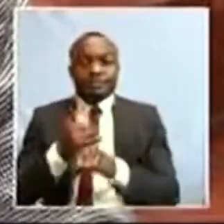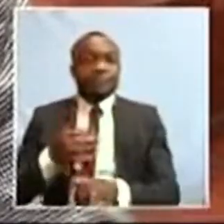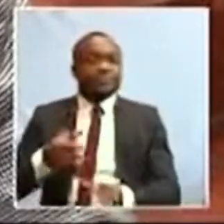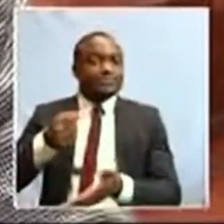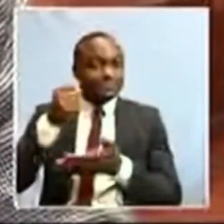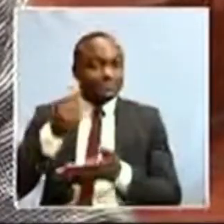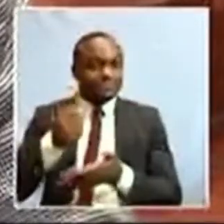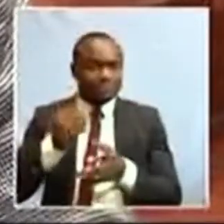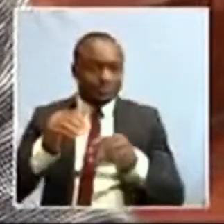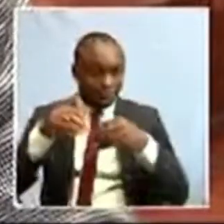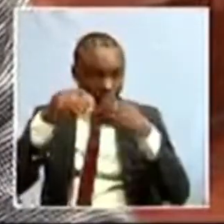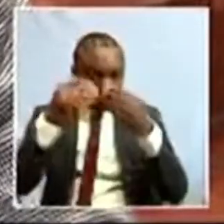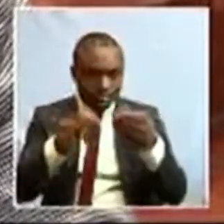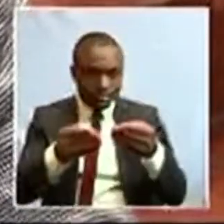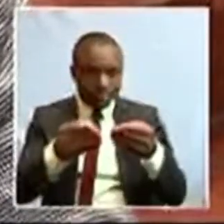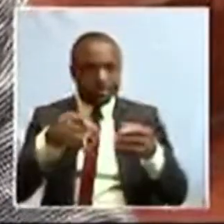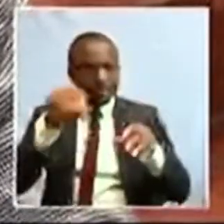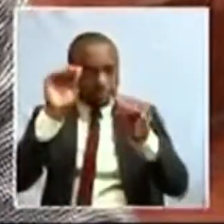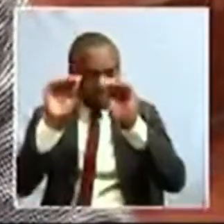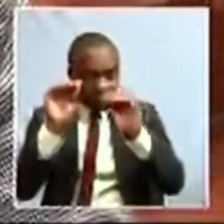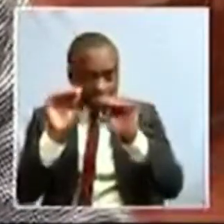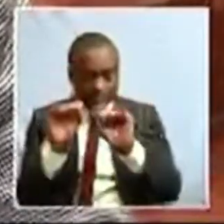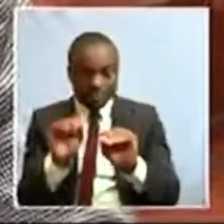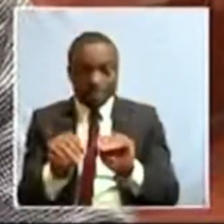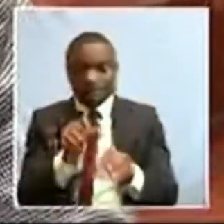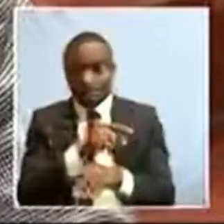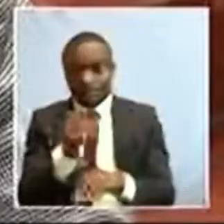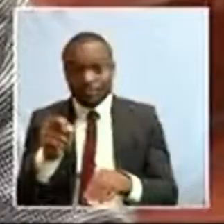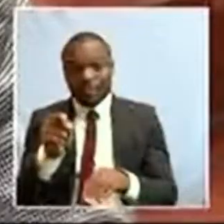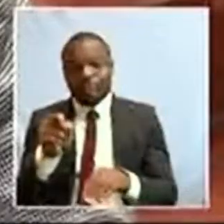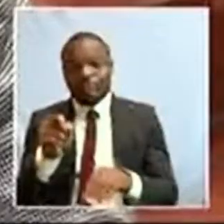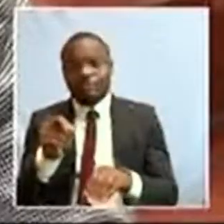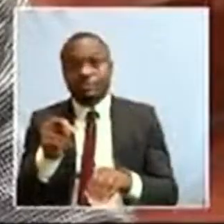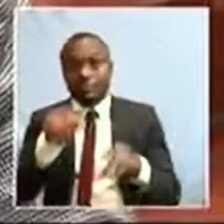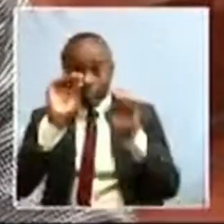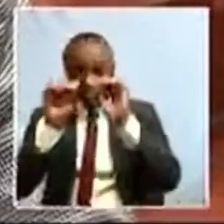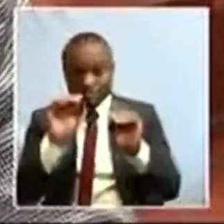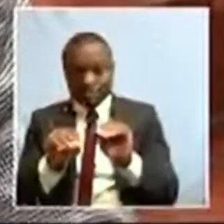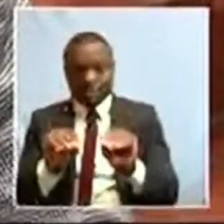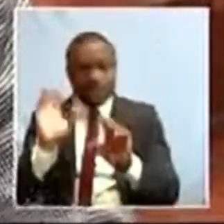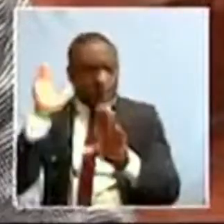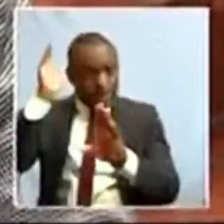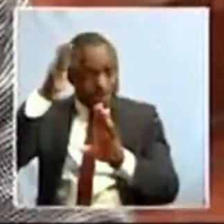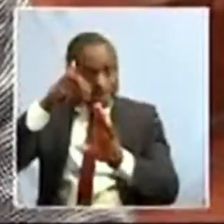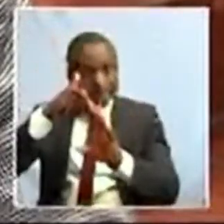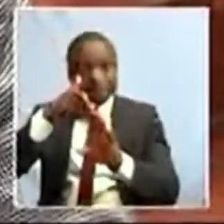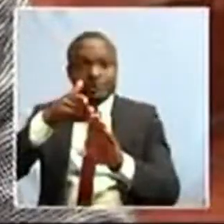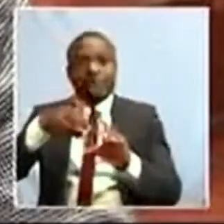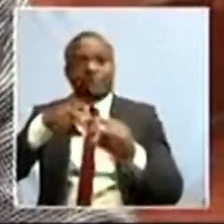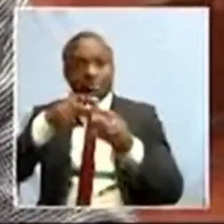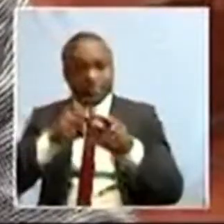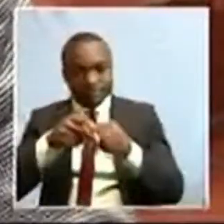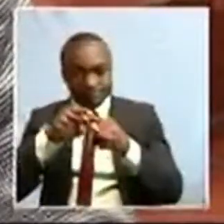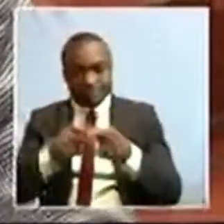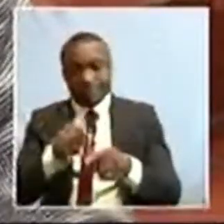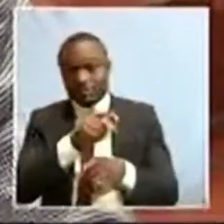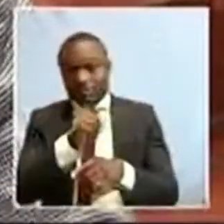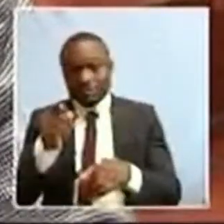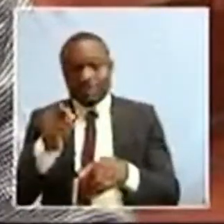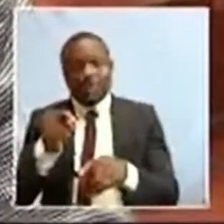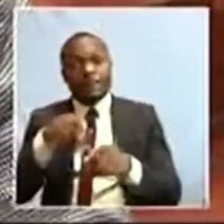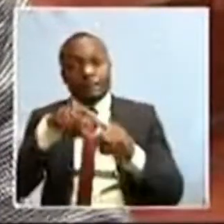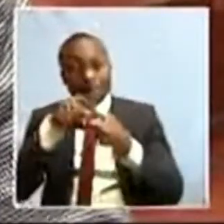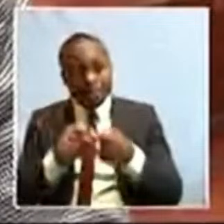always make allocations for rehabilitations. And those rehabilitations are targeting the major repairs that are supposed to be done. Those are repairs